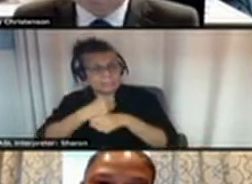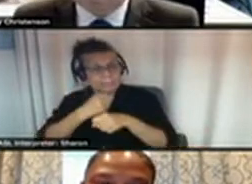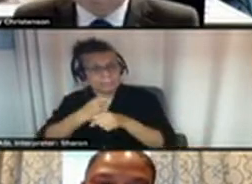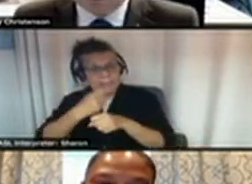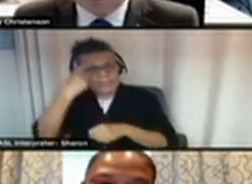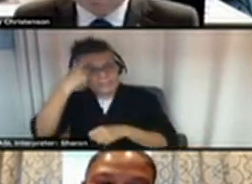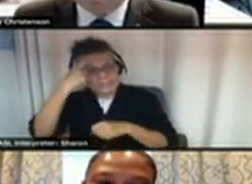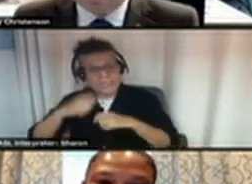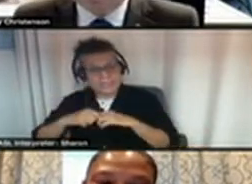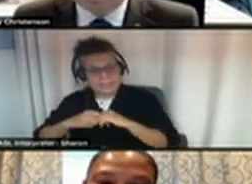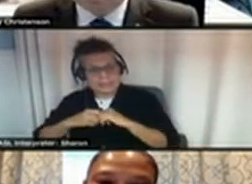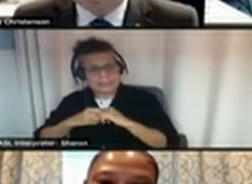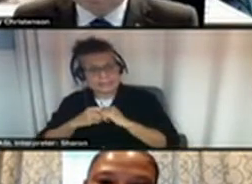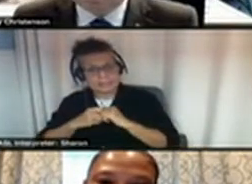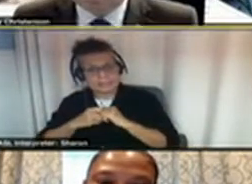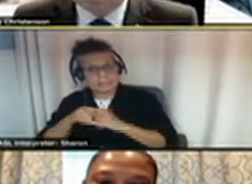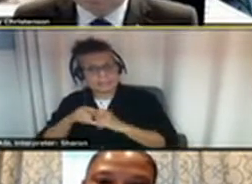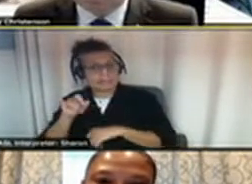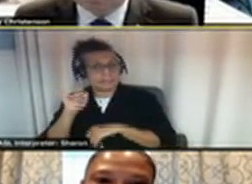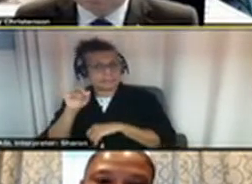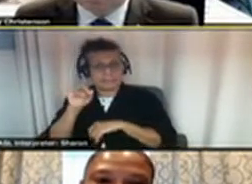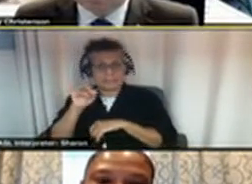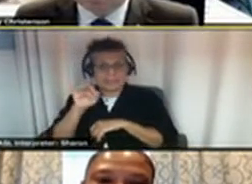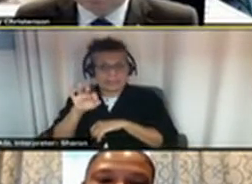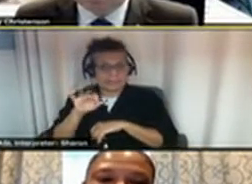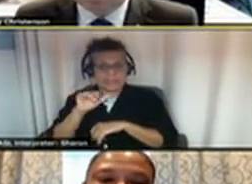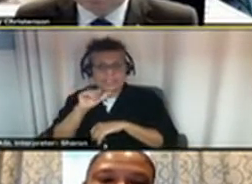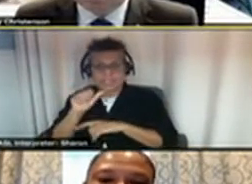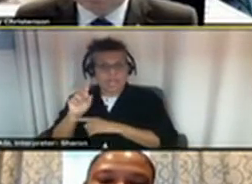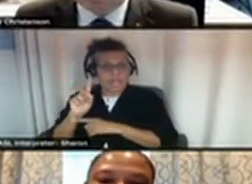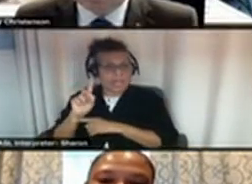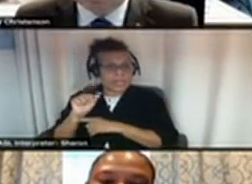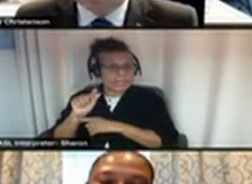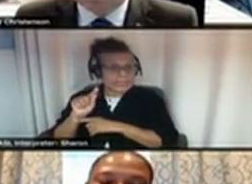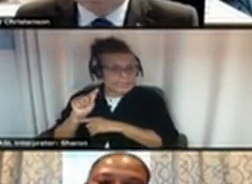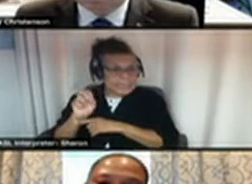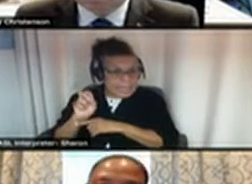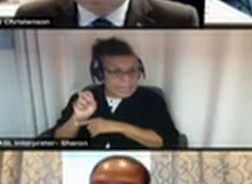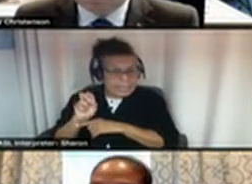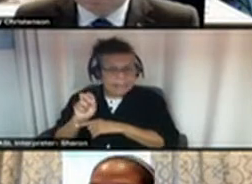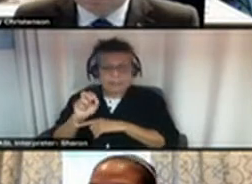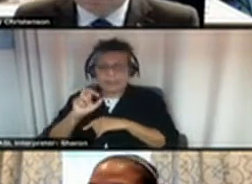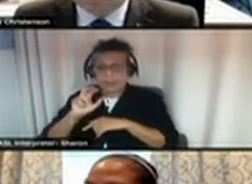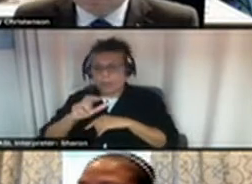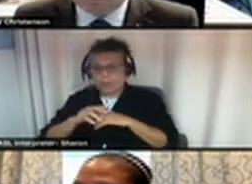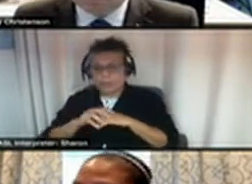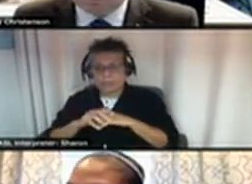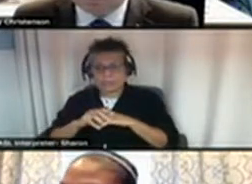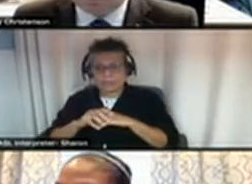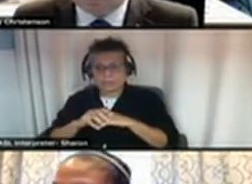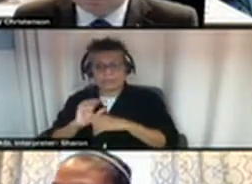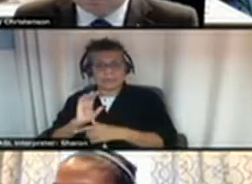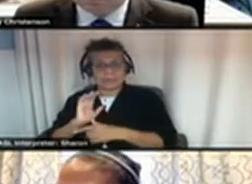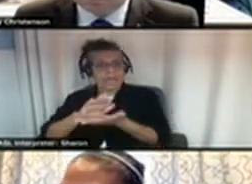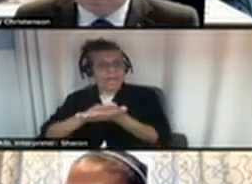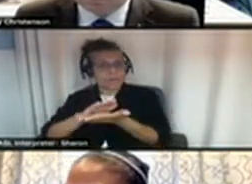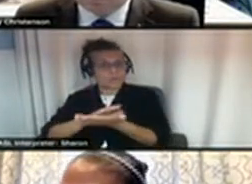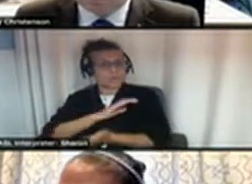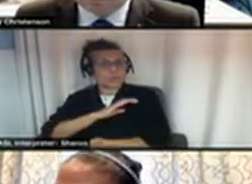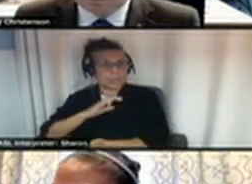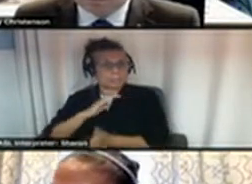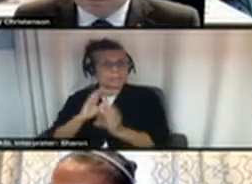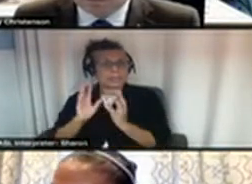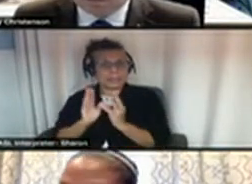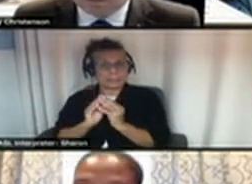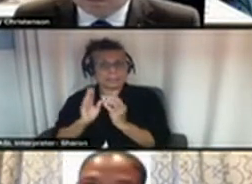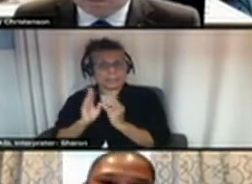And even if there wasn't either a date or if you know, at our school committee meetings we had, you know,